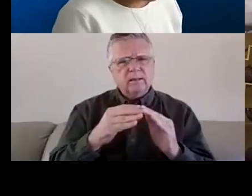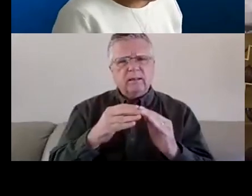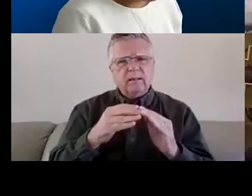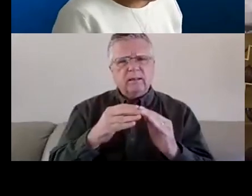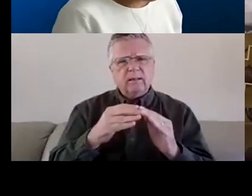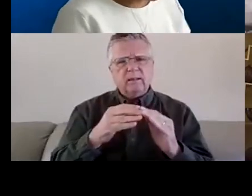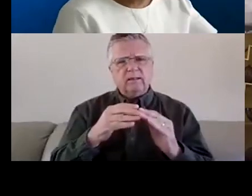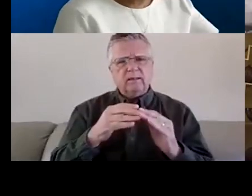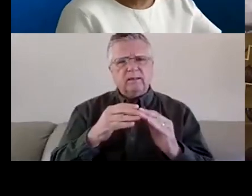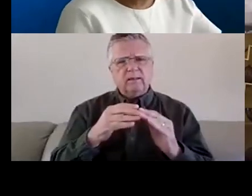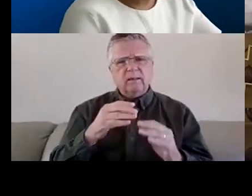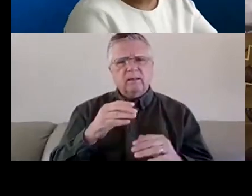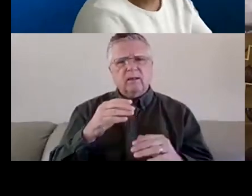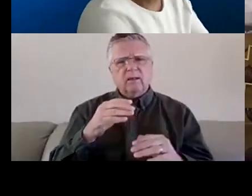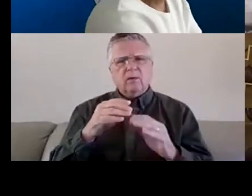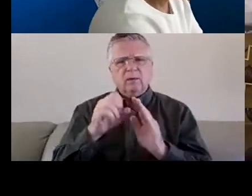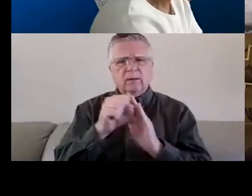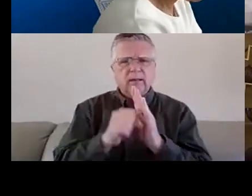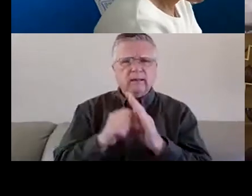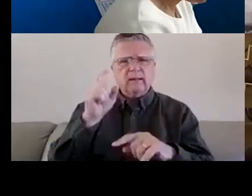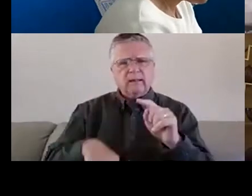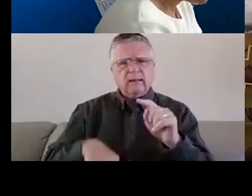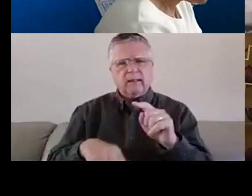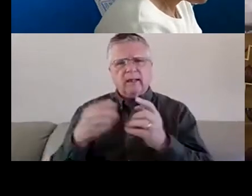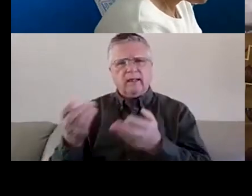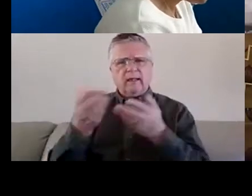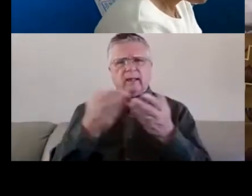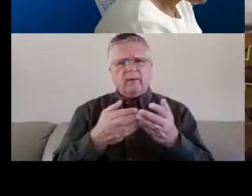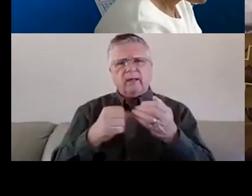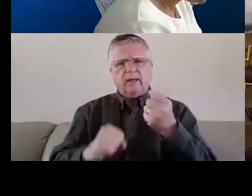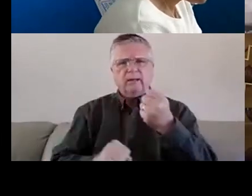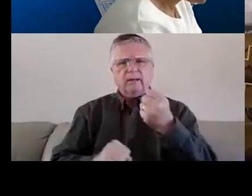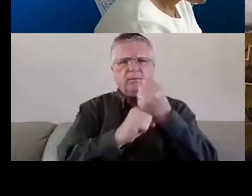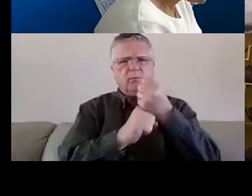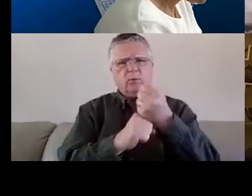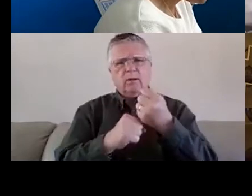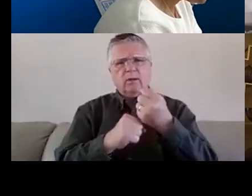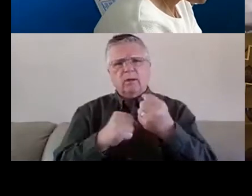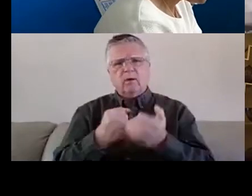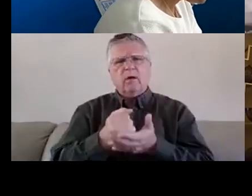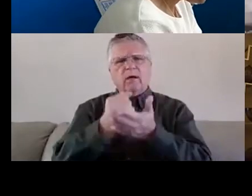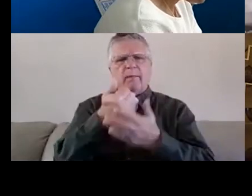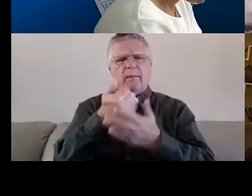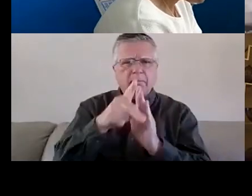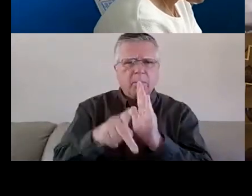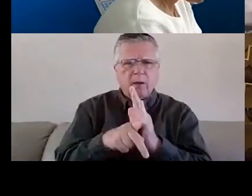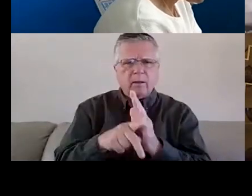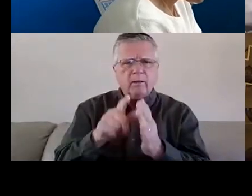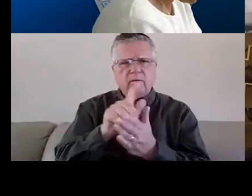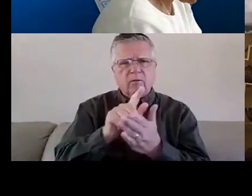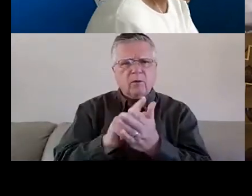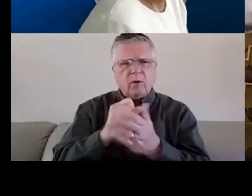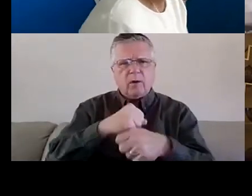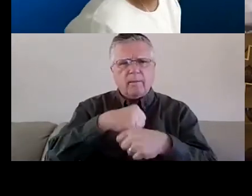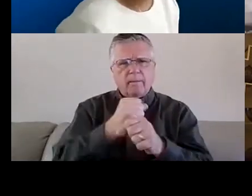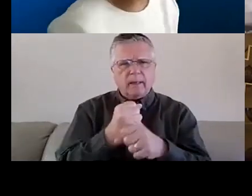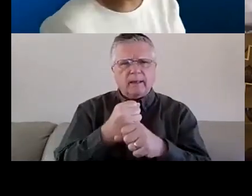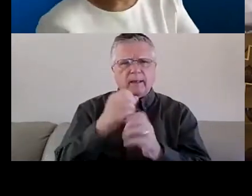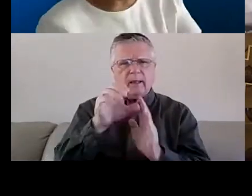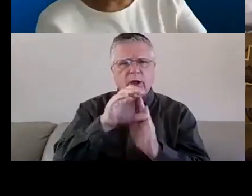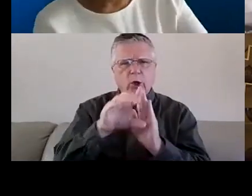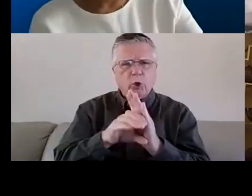out, adopt, support, or favor any type of policies or lawmaking, or statutes, or codes, or